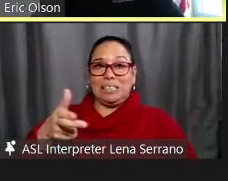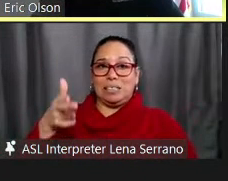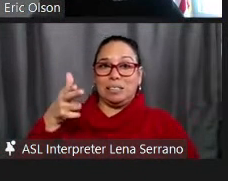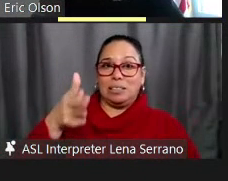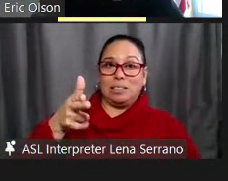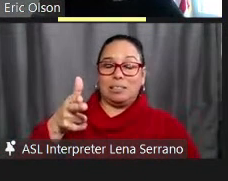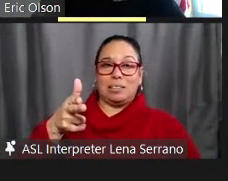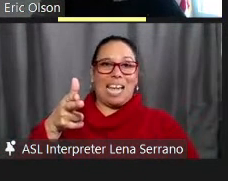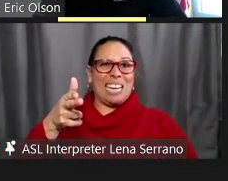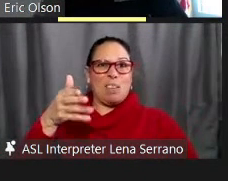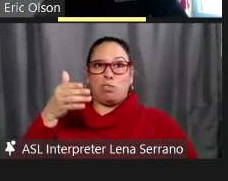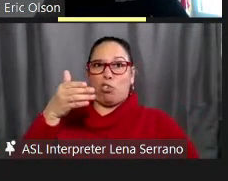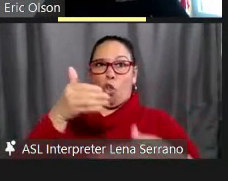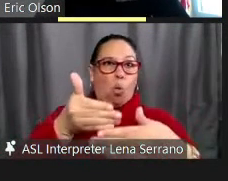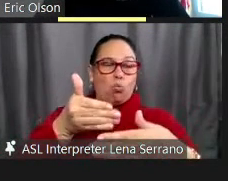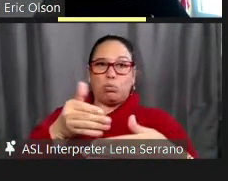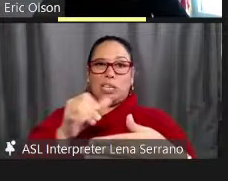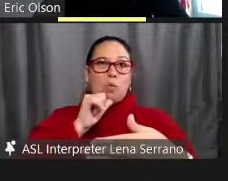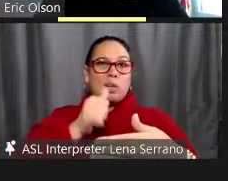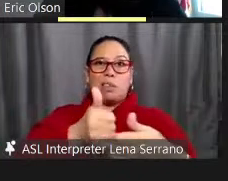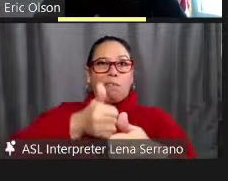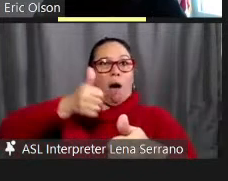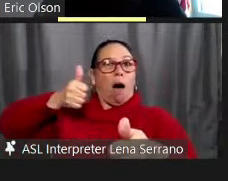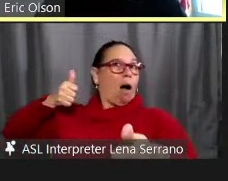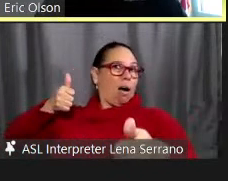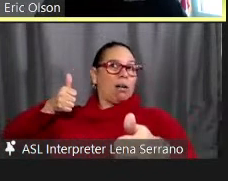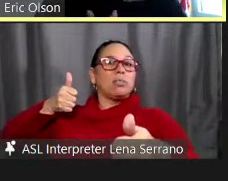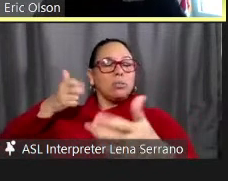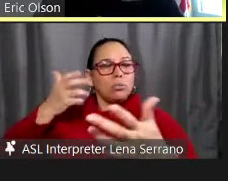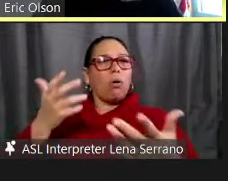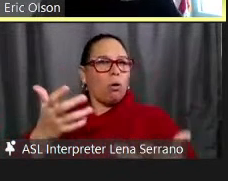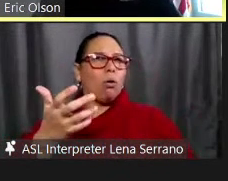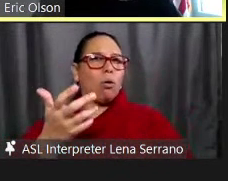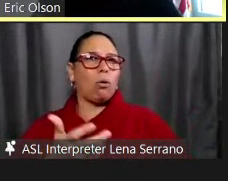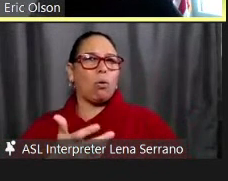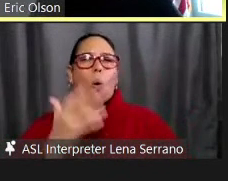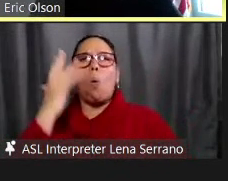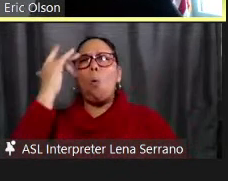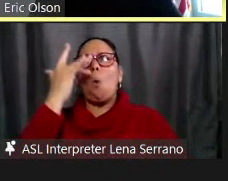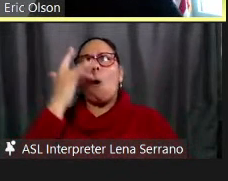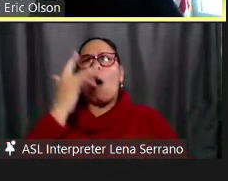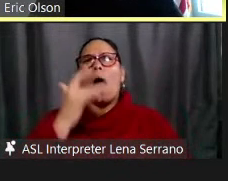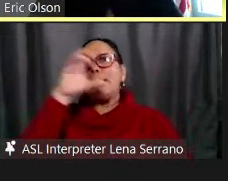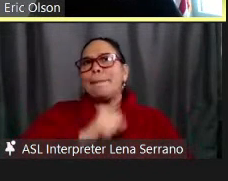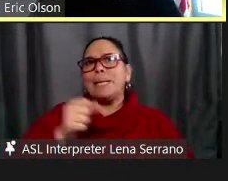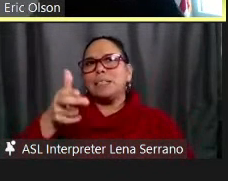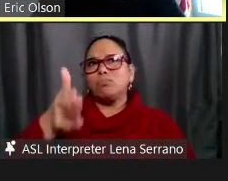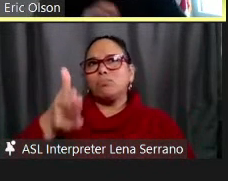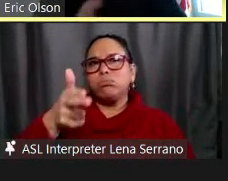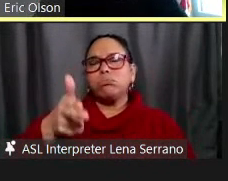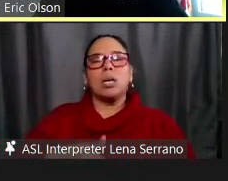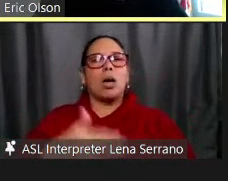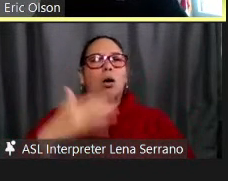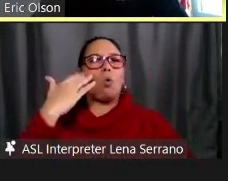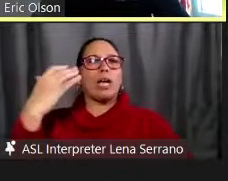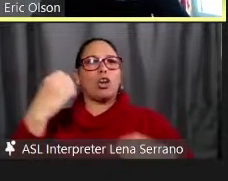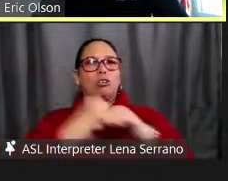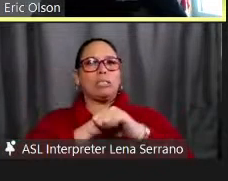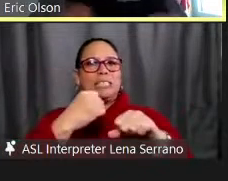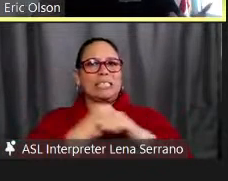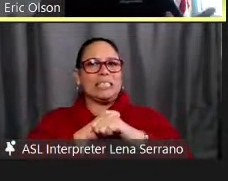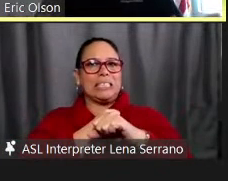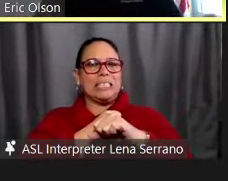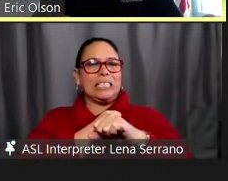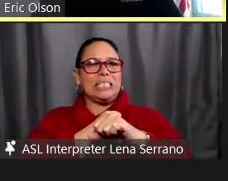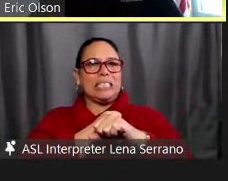screen, not a very far distance. So some things that played into him missing was what we know statistically, and especially about this gentleman,